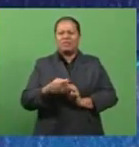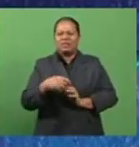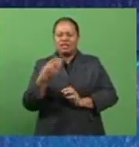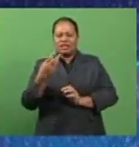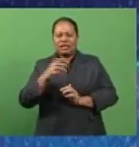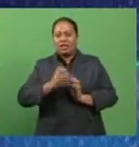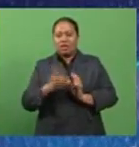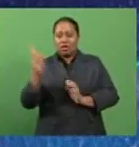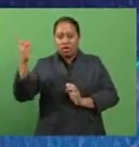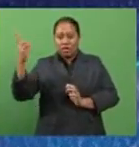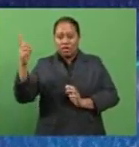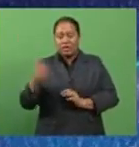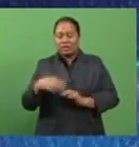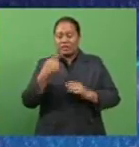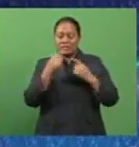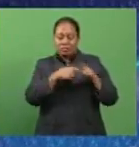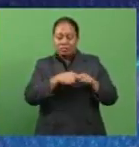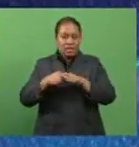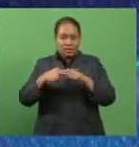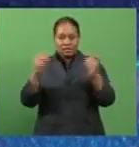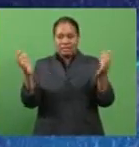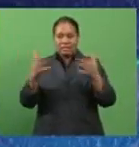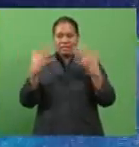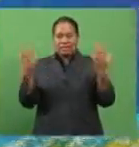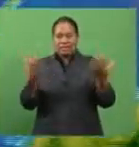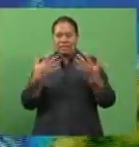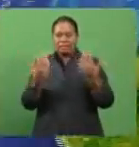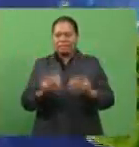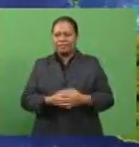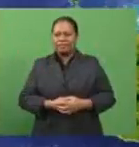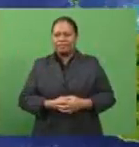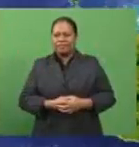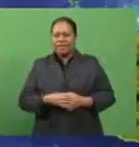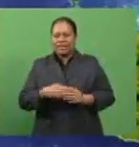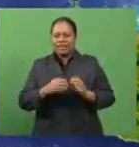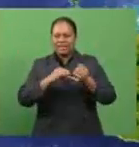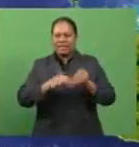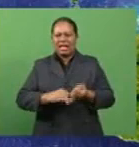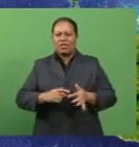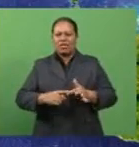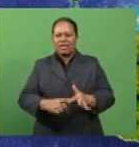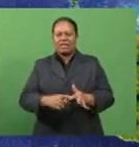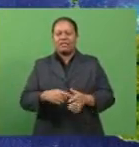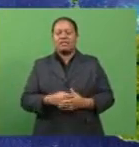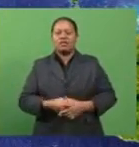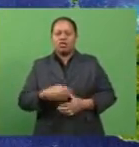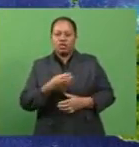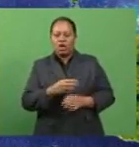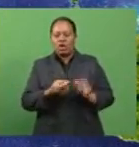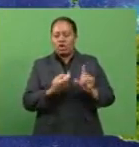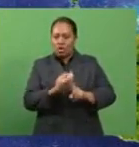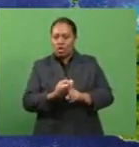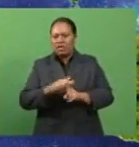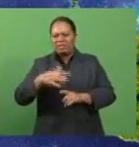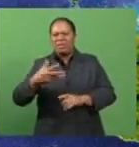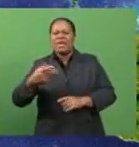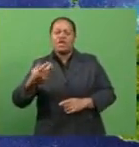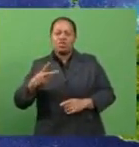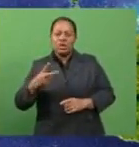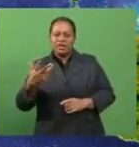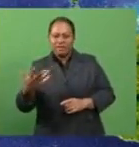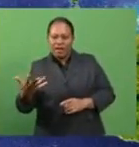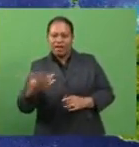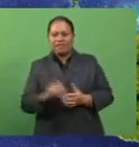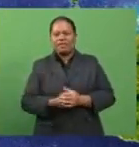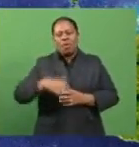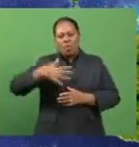This means the air is sticky. At sea, southeast winds 15 to 20 knots might move up to 25,